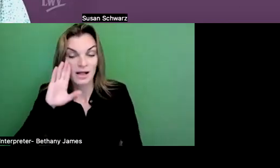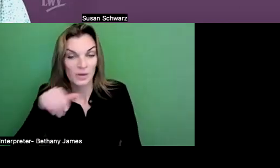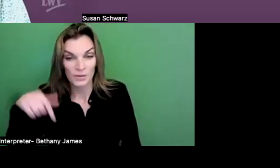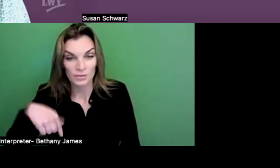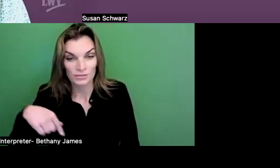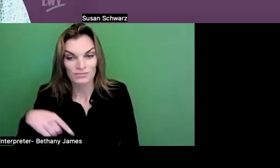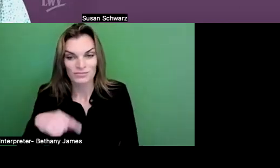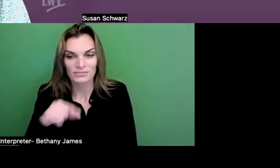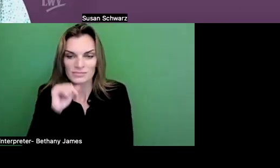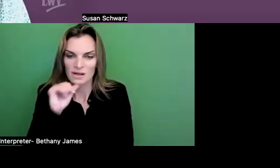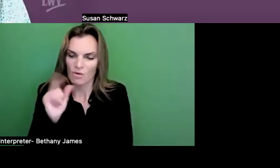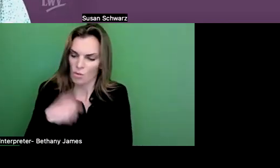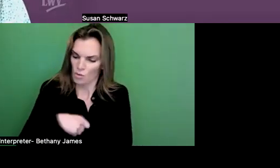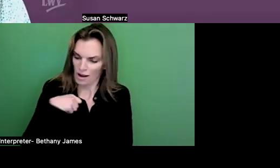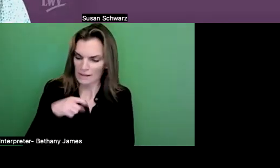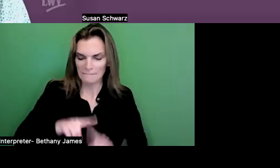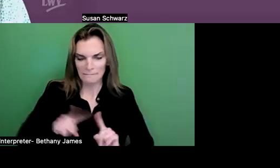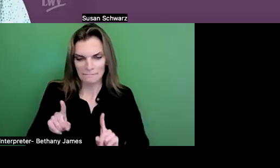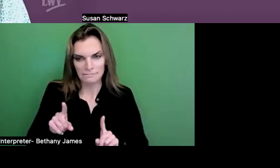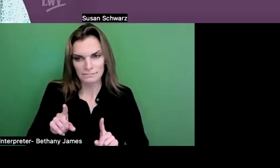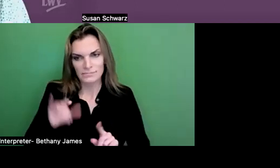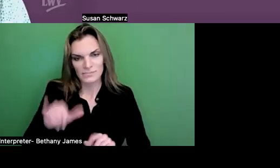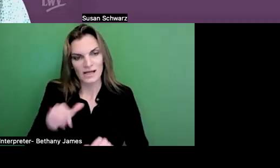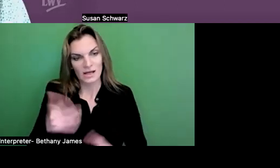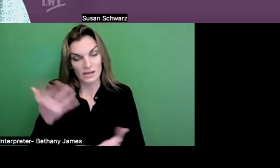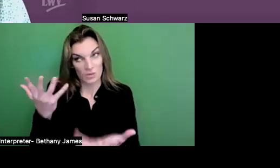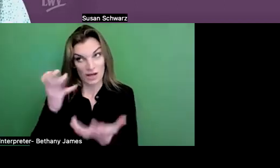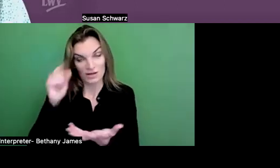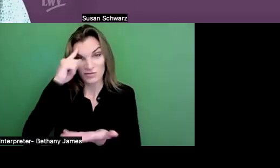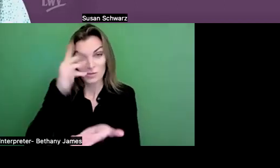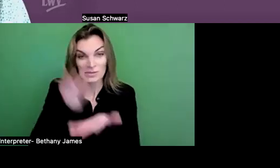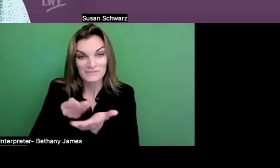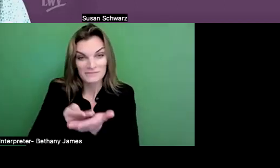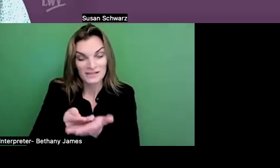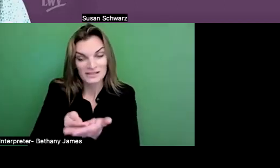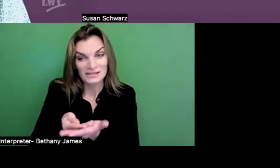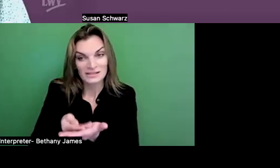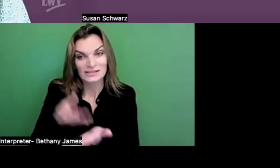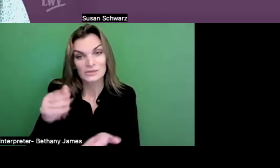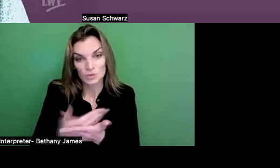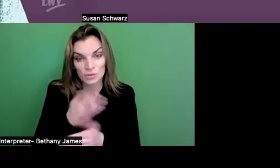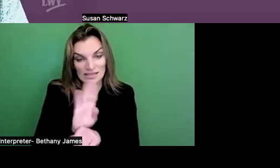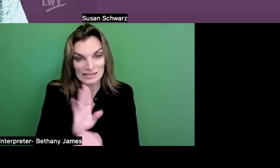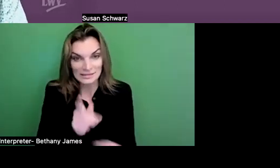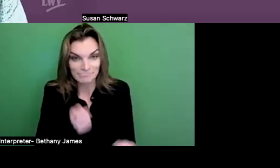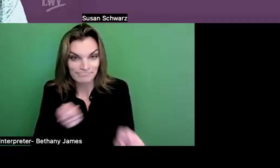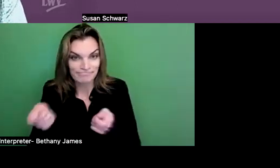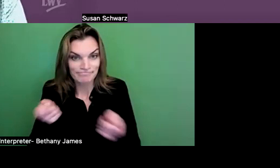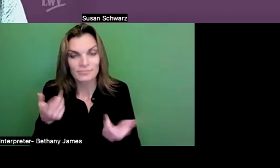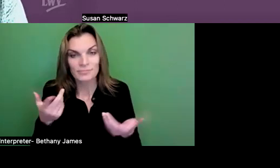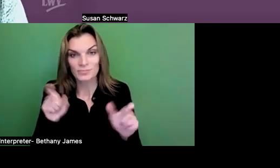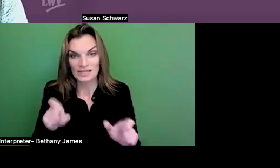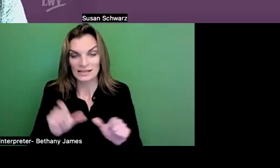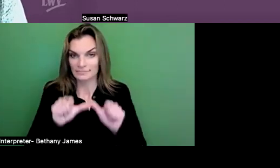matter of pride for us, but it's a crucial factor in attracting government funds as well as new business. I think it's vital that we continue to have a steady